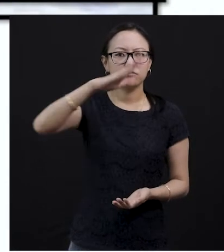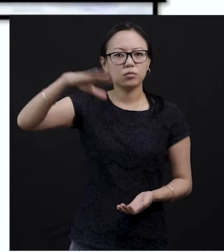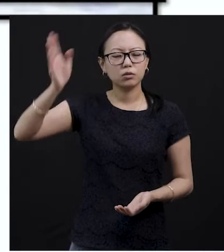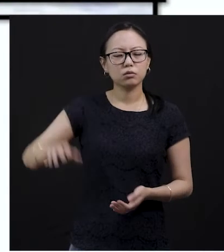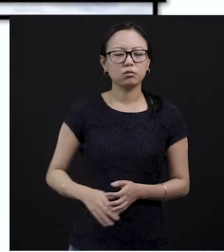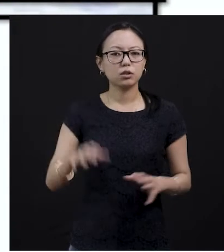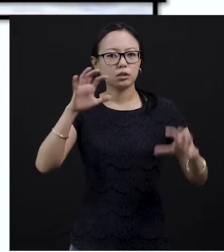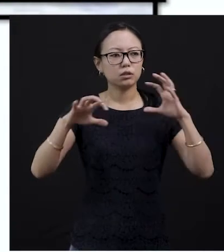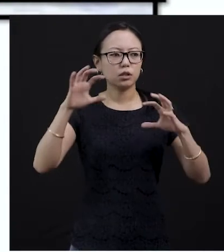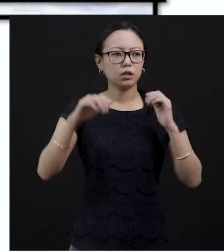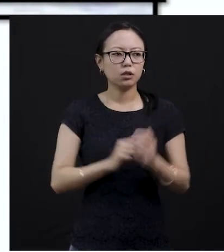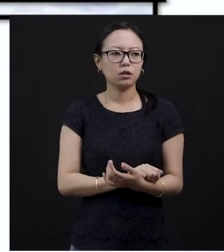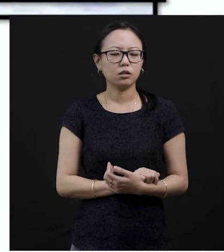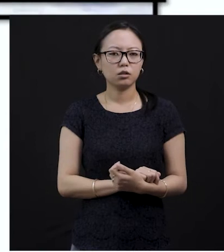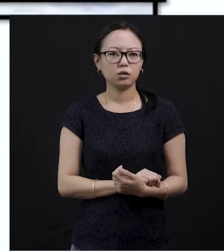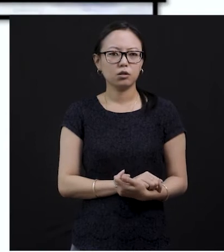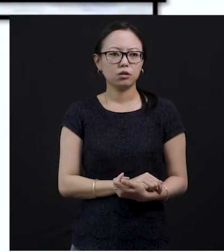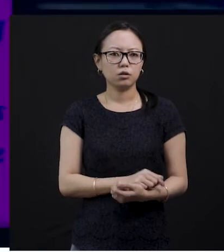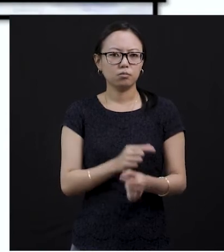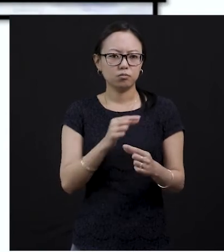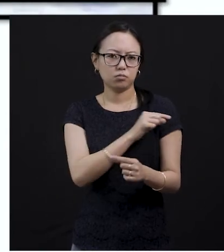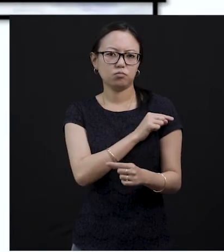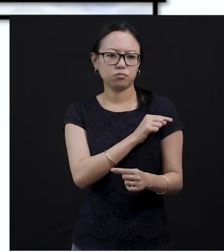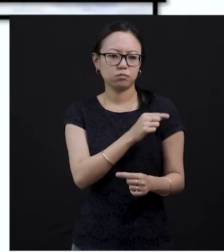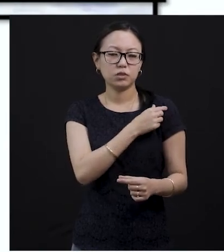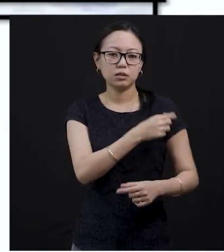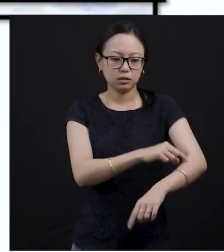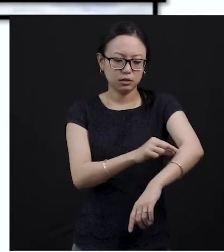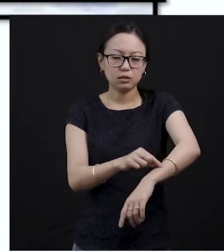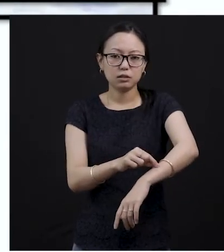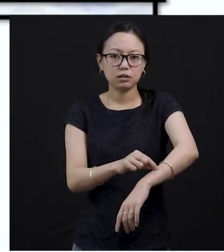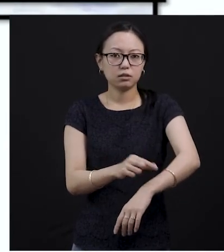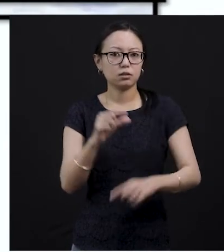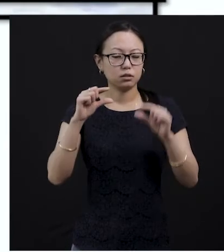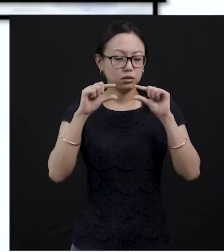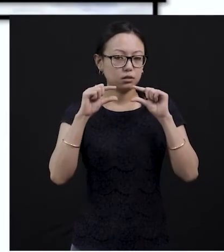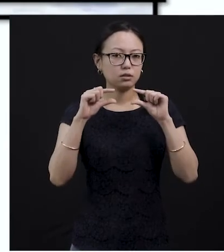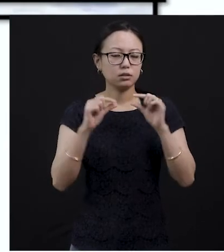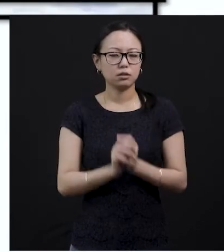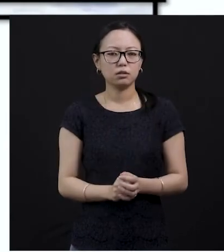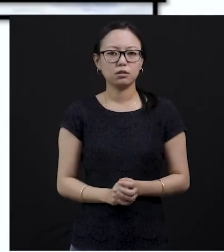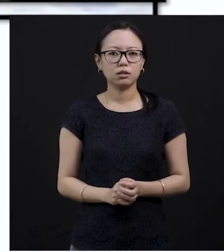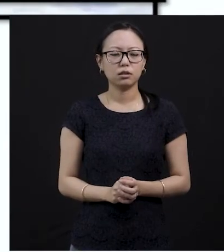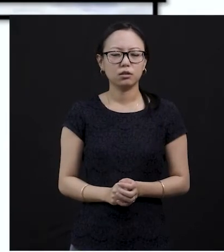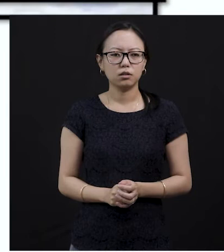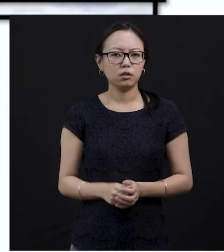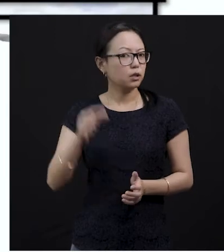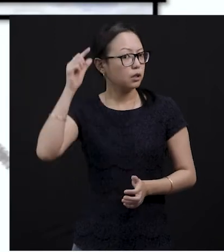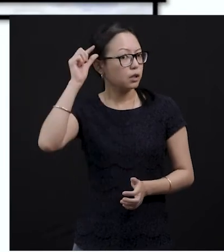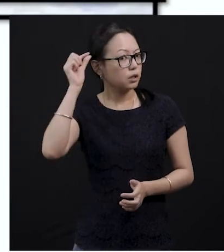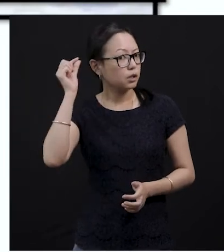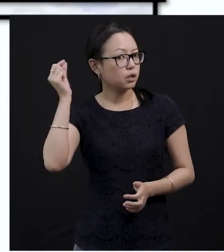strong hooves for the rocky slopes. Okay, so these mountain animals, you will find that they